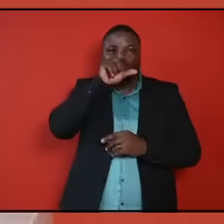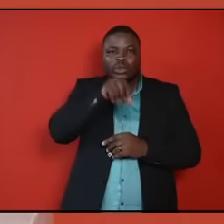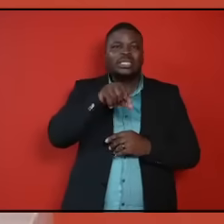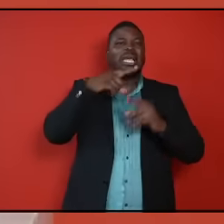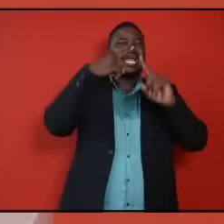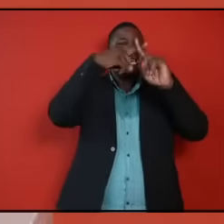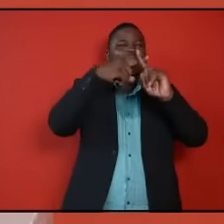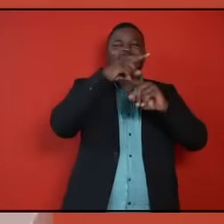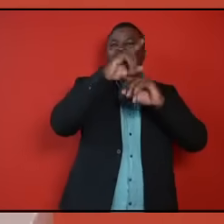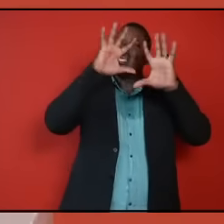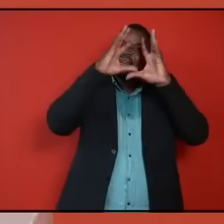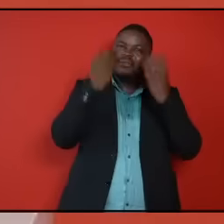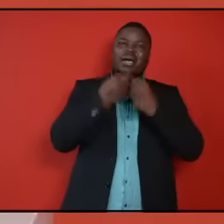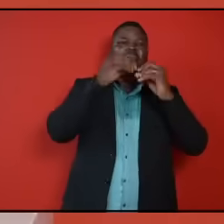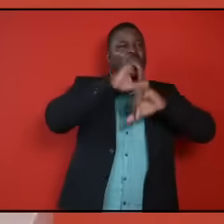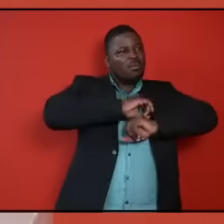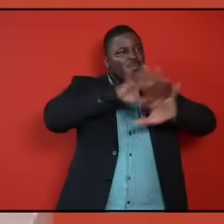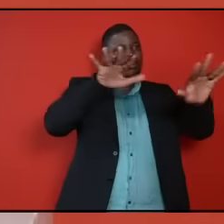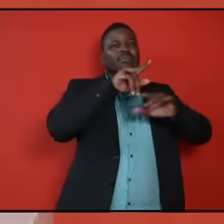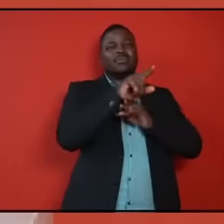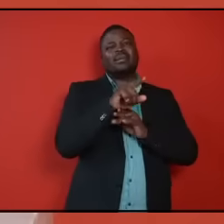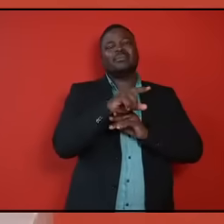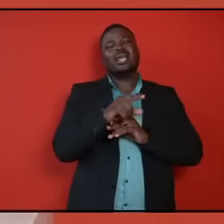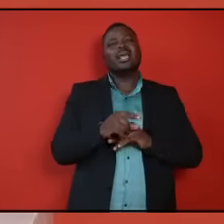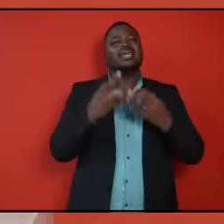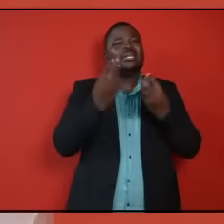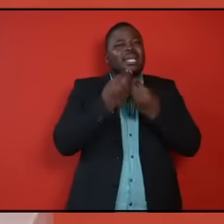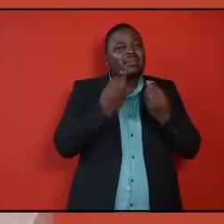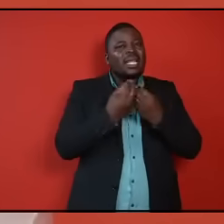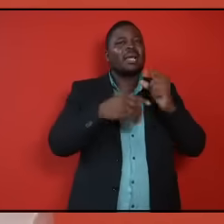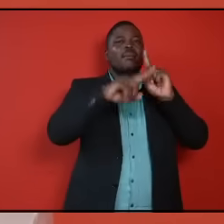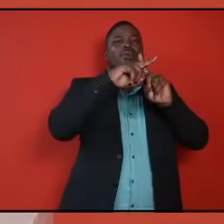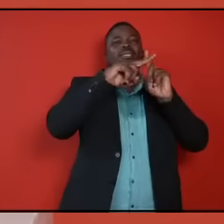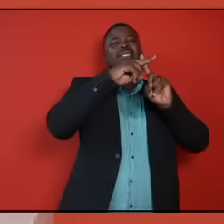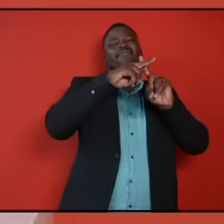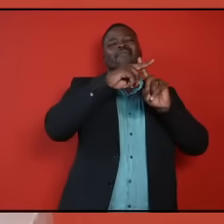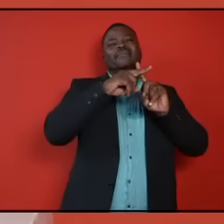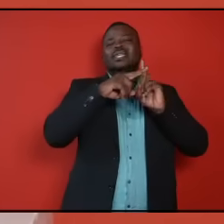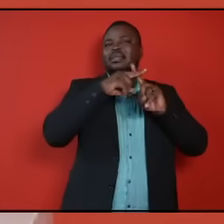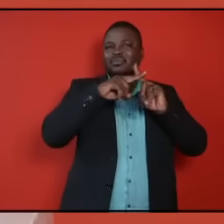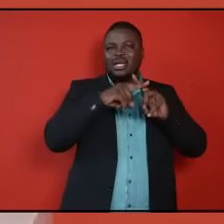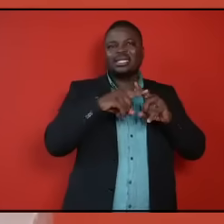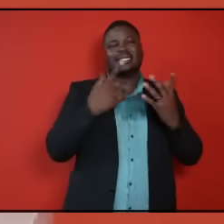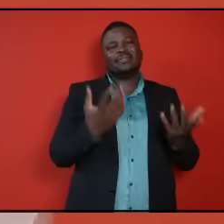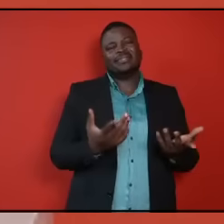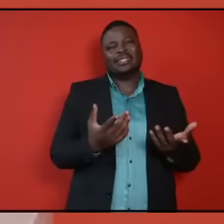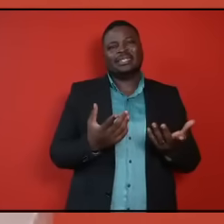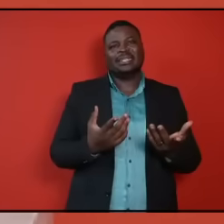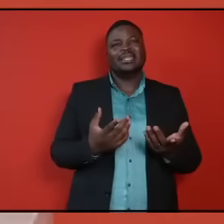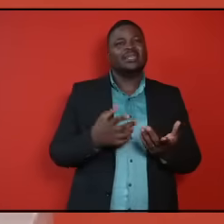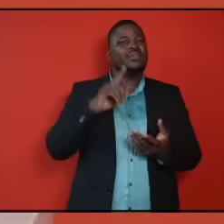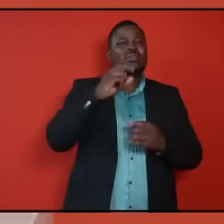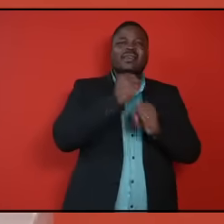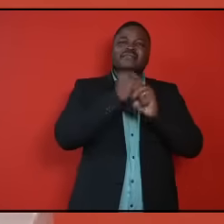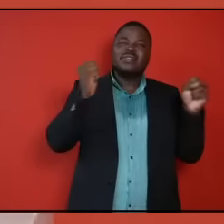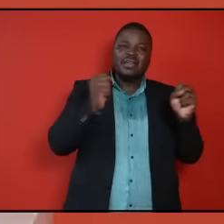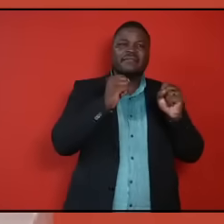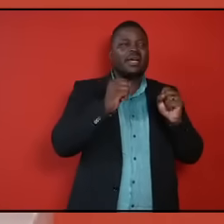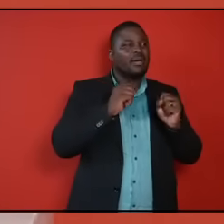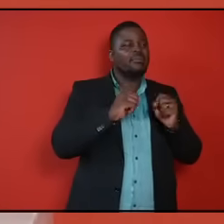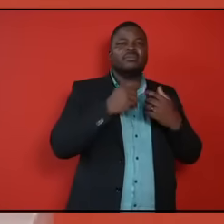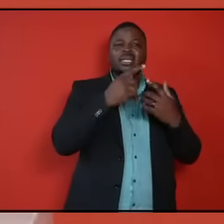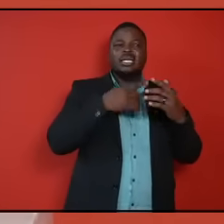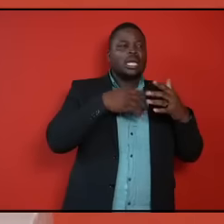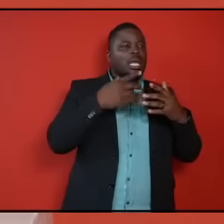openly. It's a positive thing. That's why you don't visit it. You will never visit anything positive about